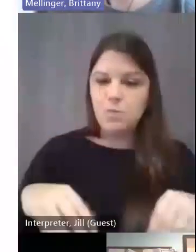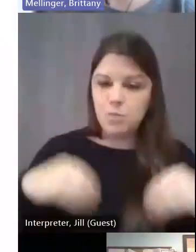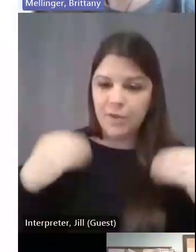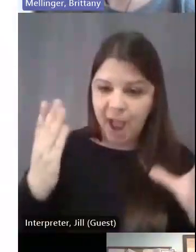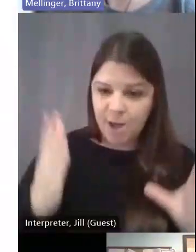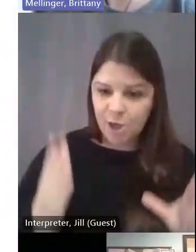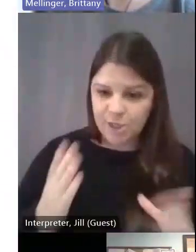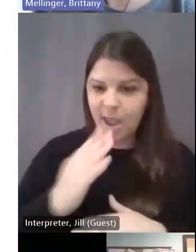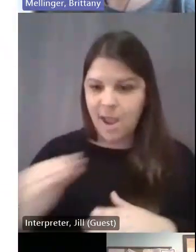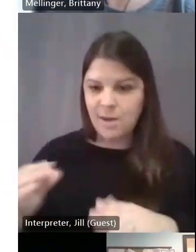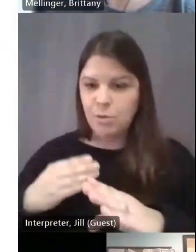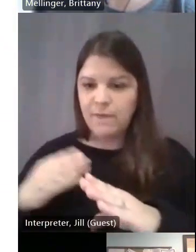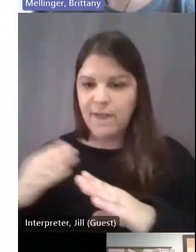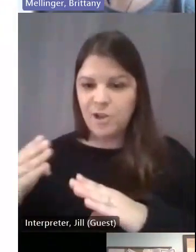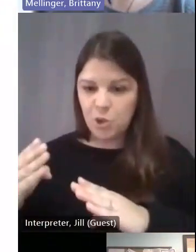professionals